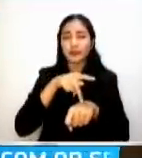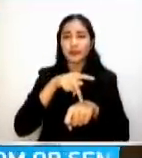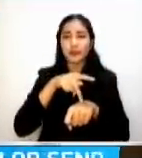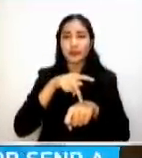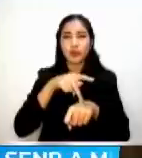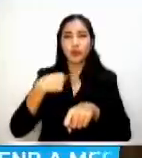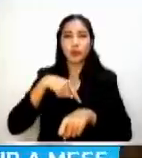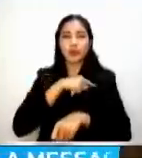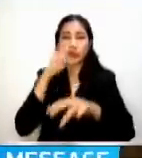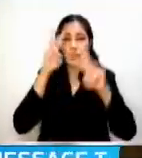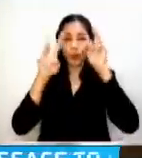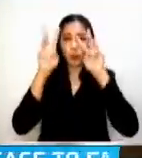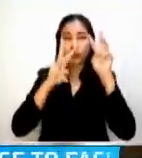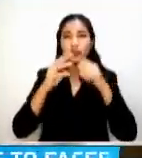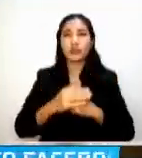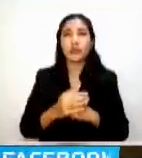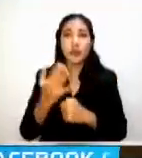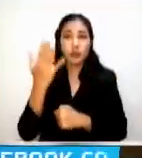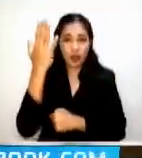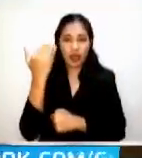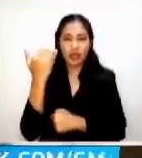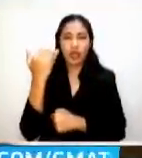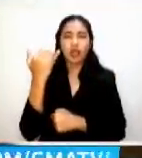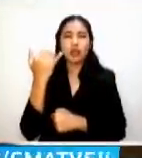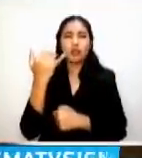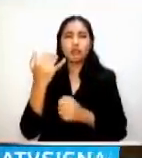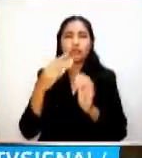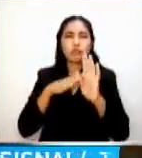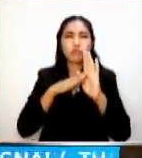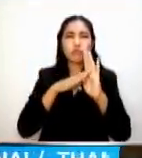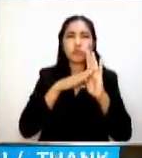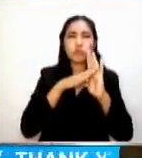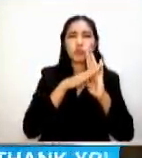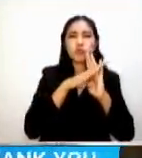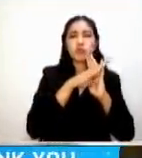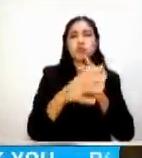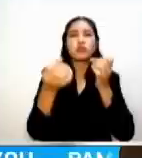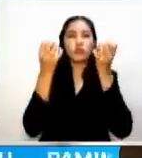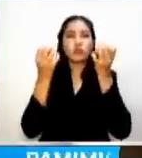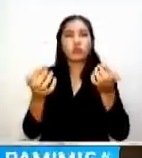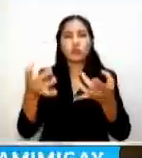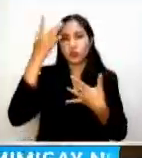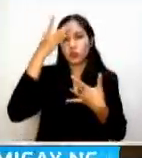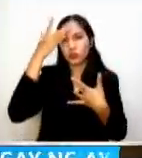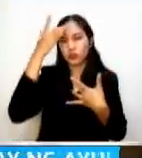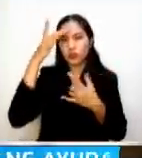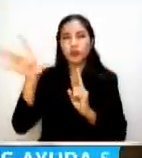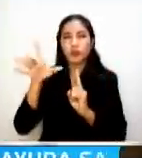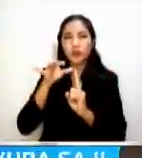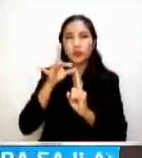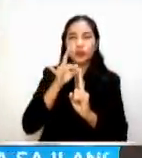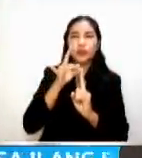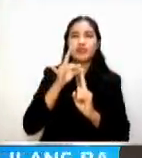because the surges is really continuing and moving towards so-called the red